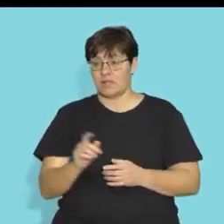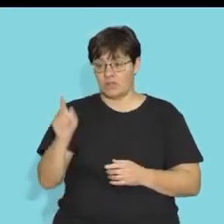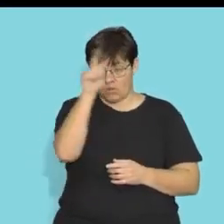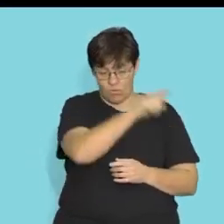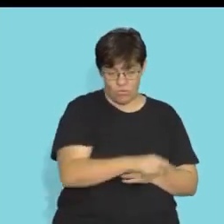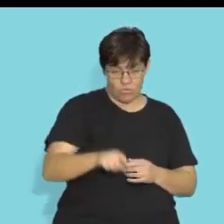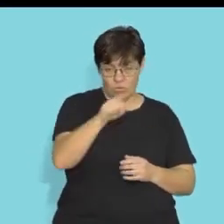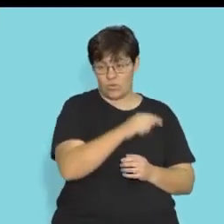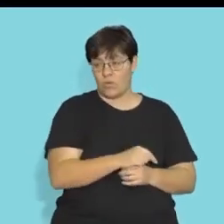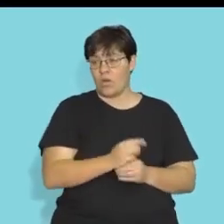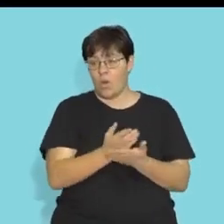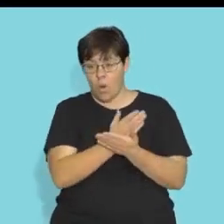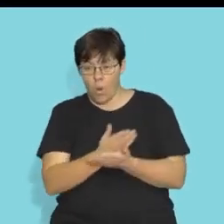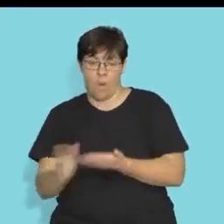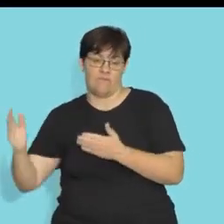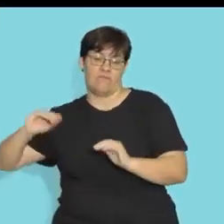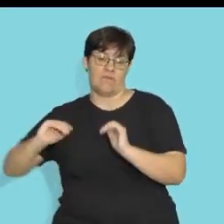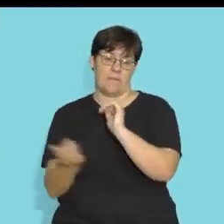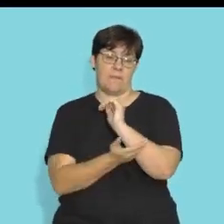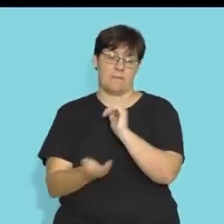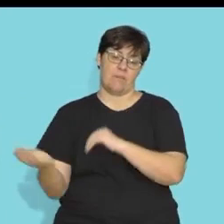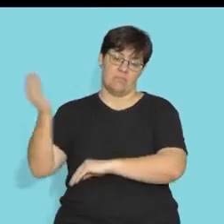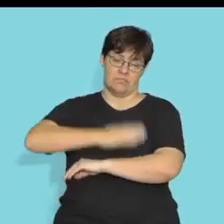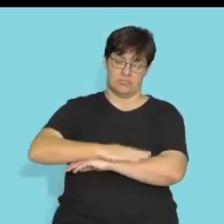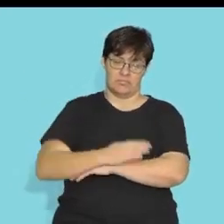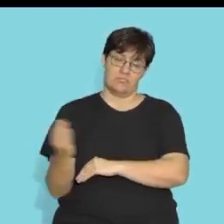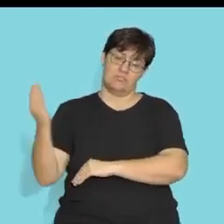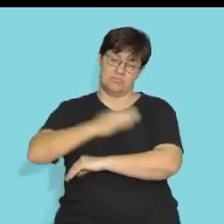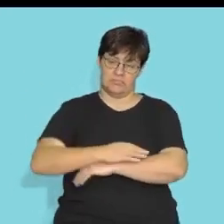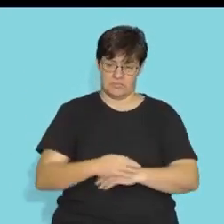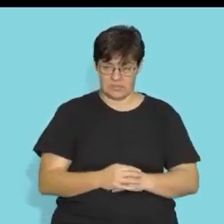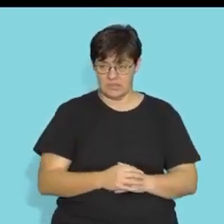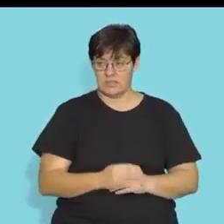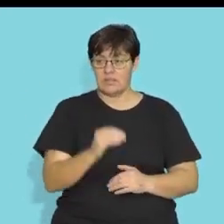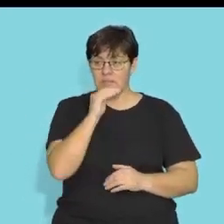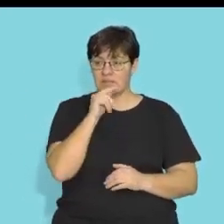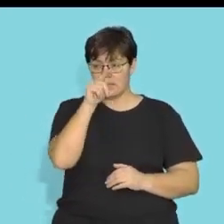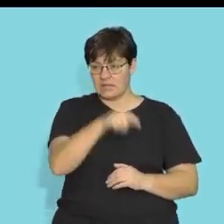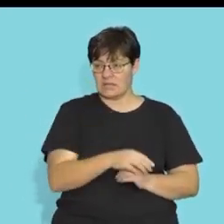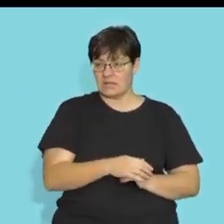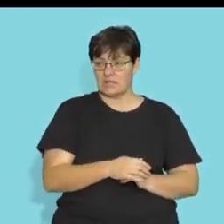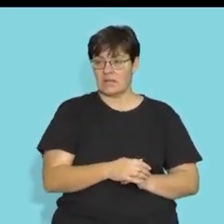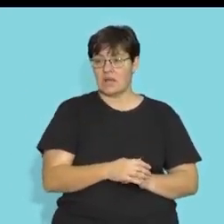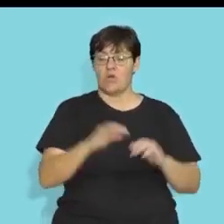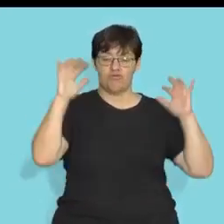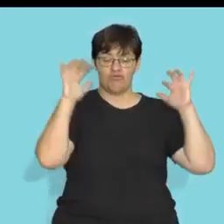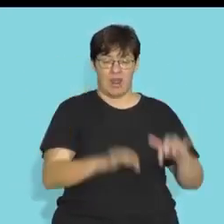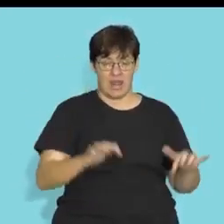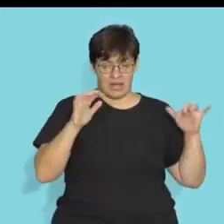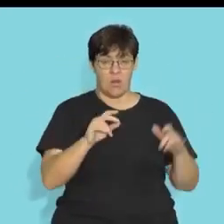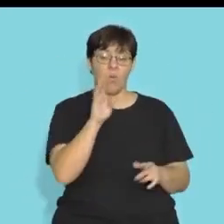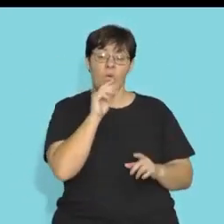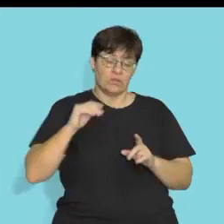well. Here's an image showing you again vast areas of land that have been removed from trees. Again, it means